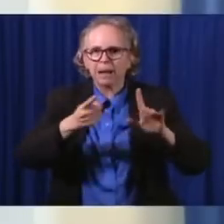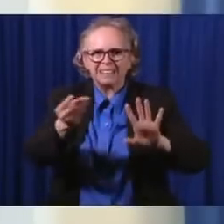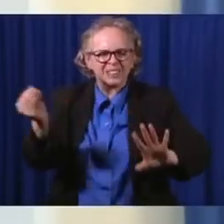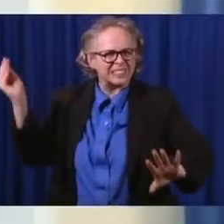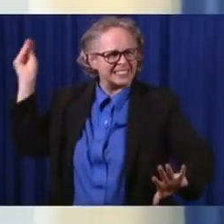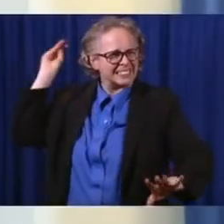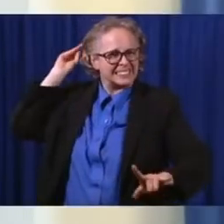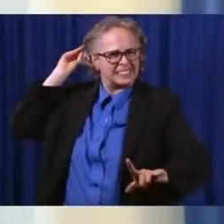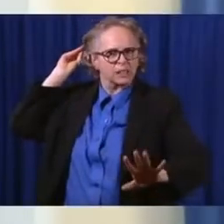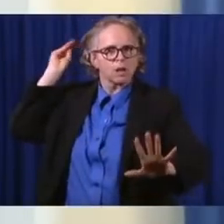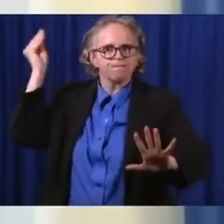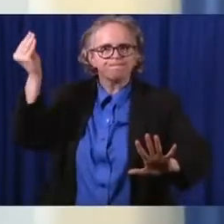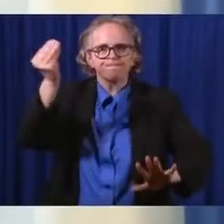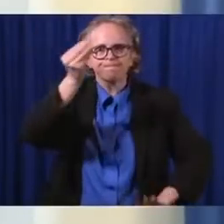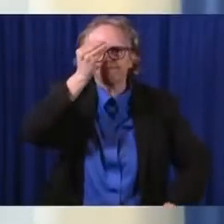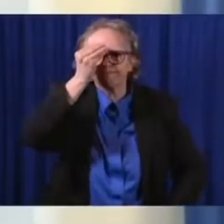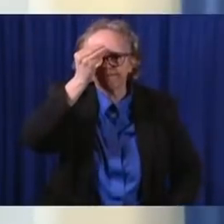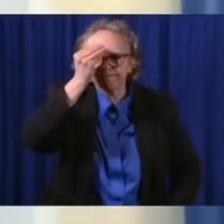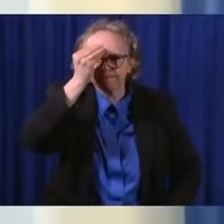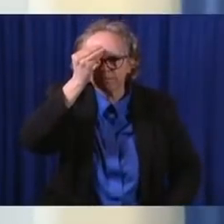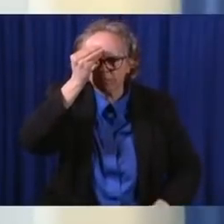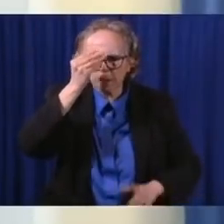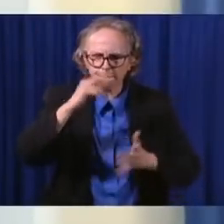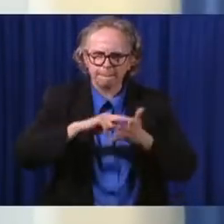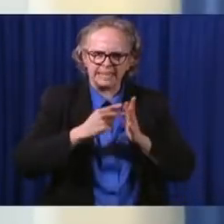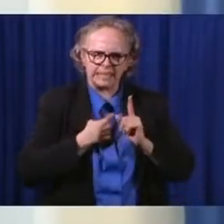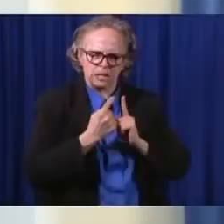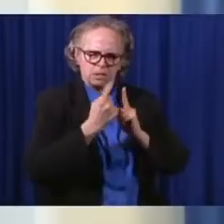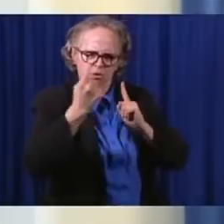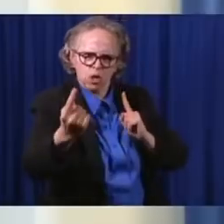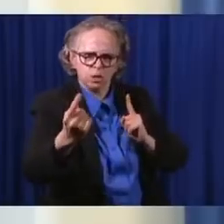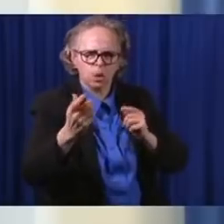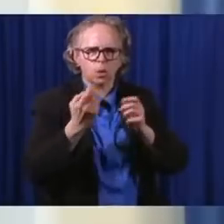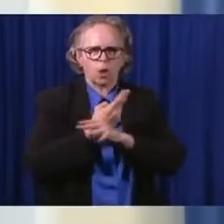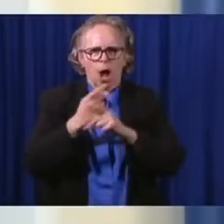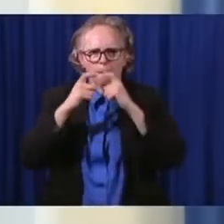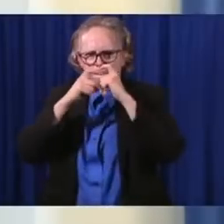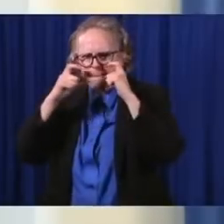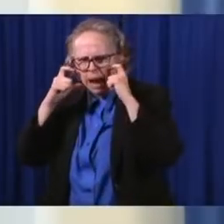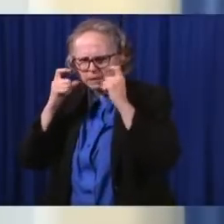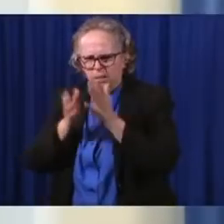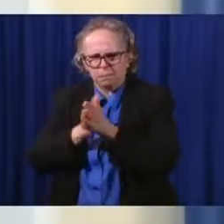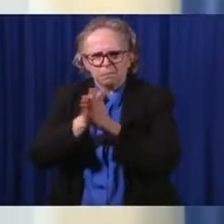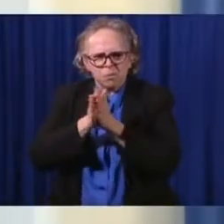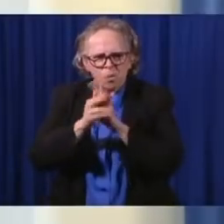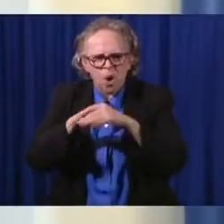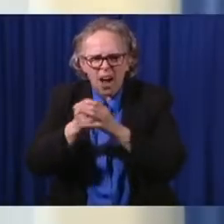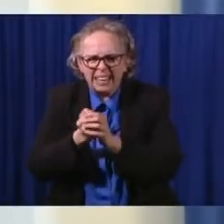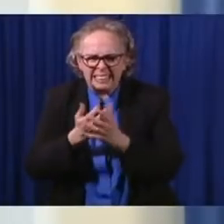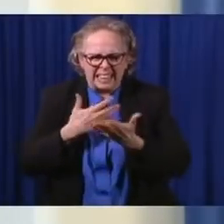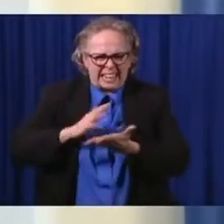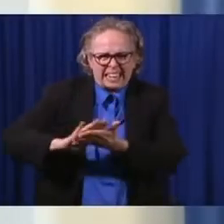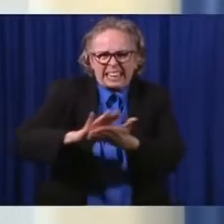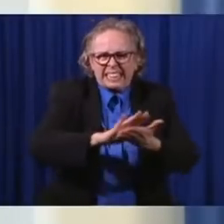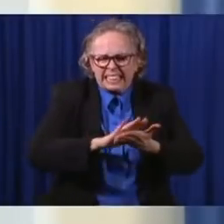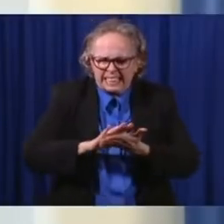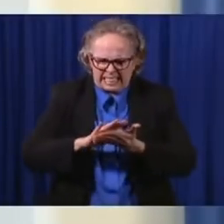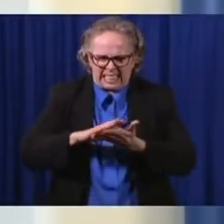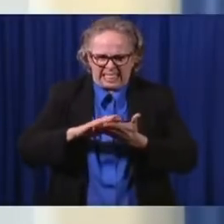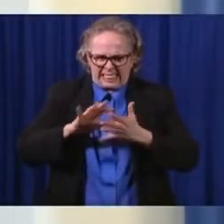you're in environments, when you're close up with people wearing that mask. It is the cleaning that we have done. It